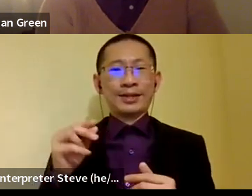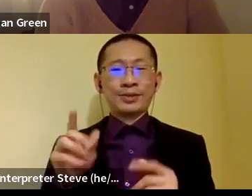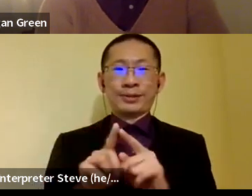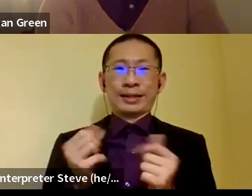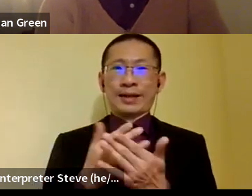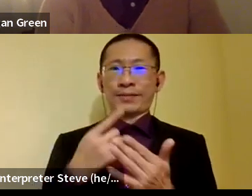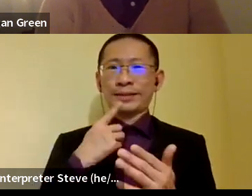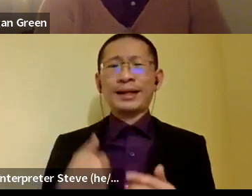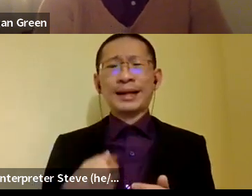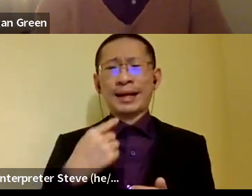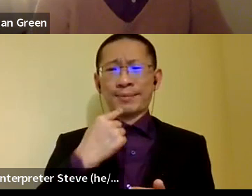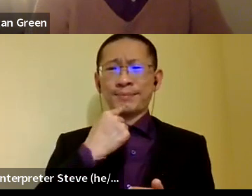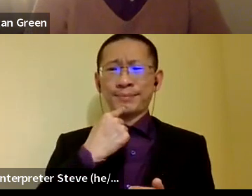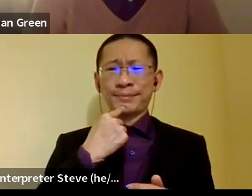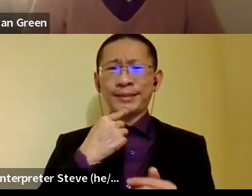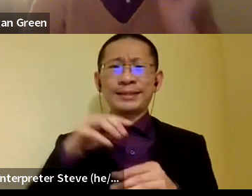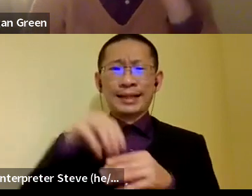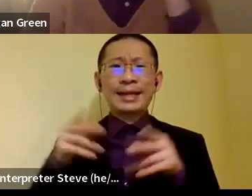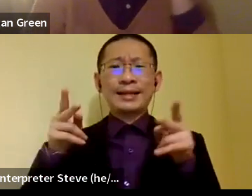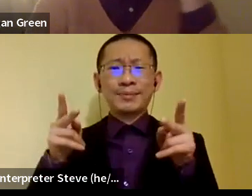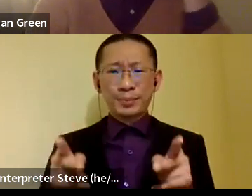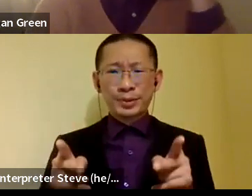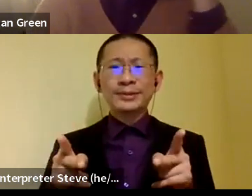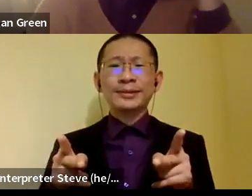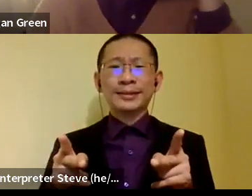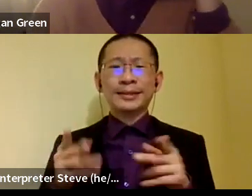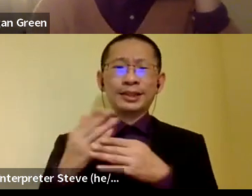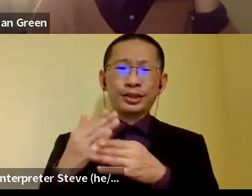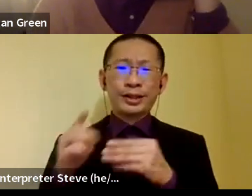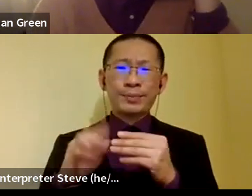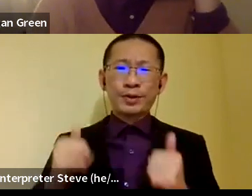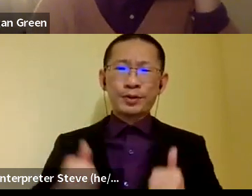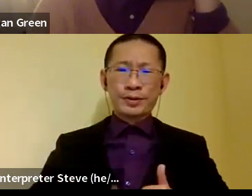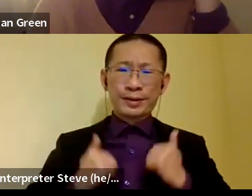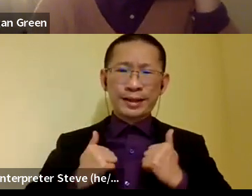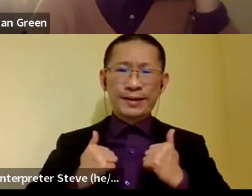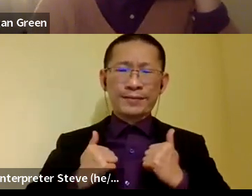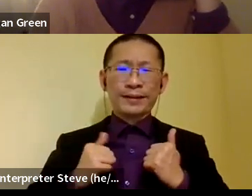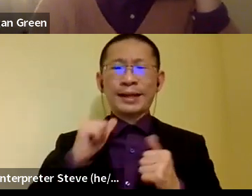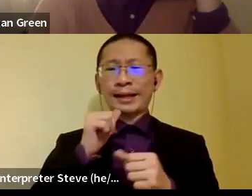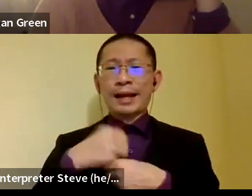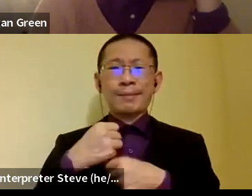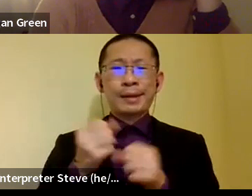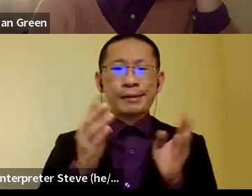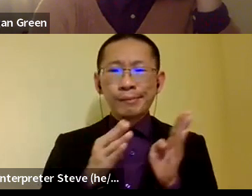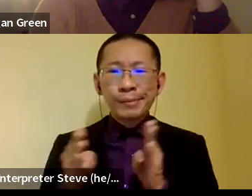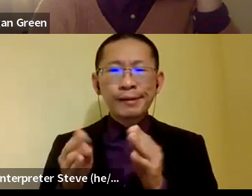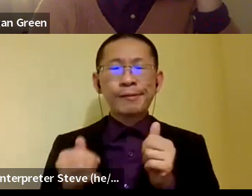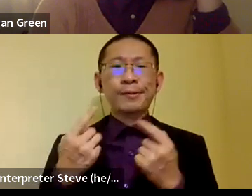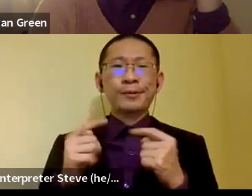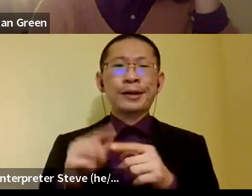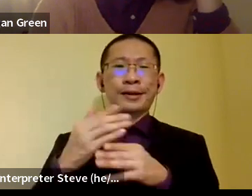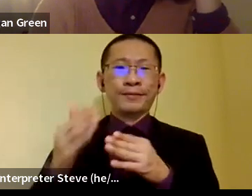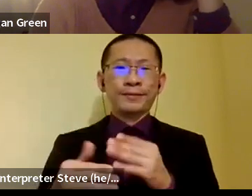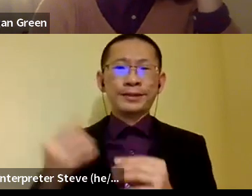has said, really miss the in-person just sharing about your life and not necessarily making a plan or trying to get something done.